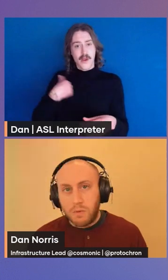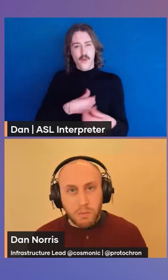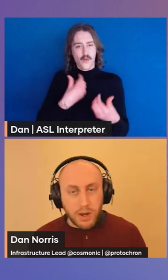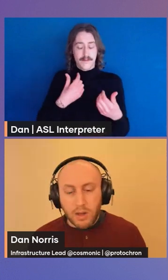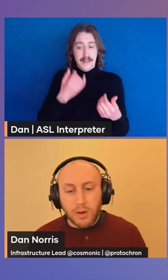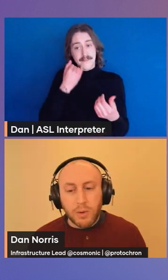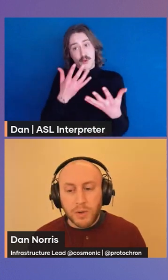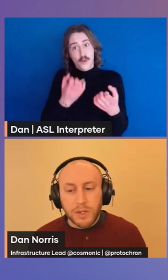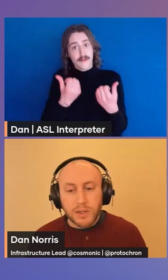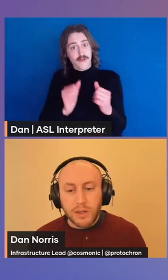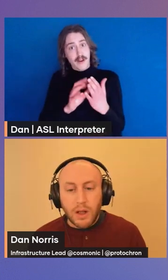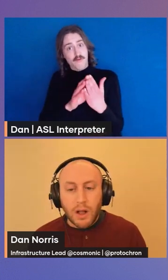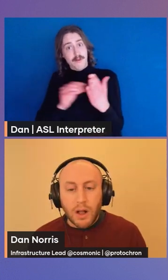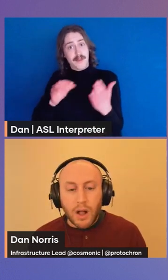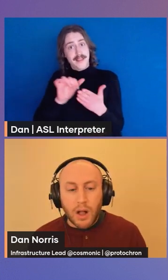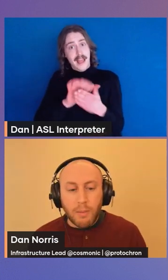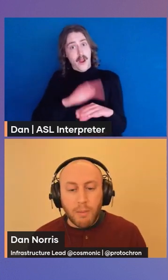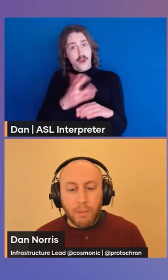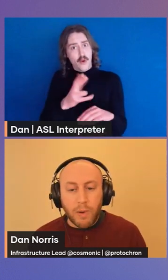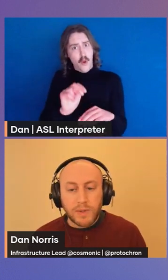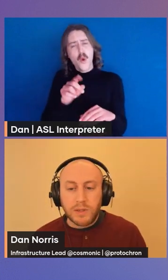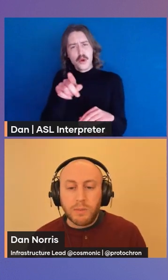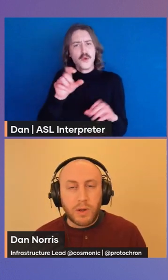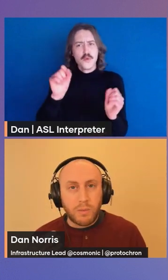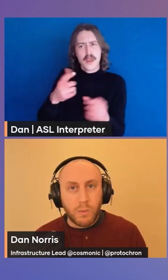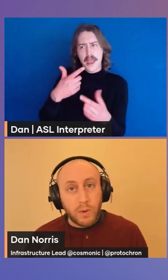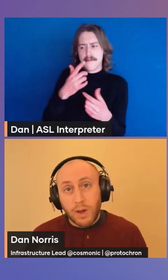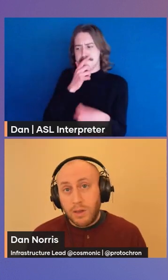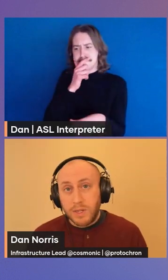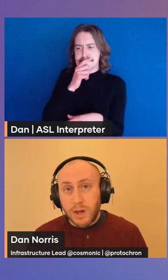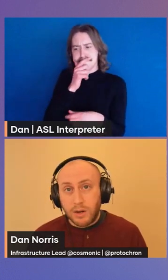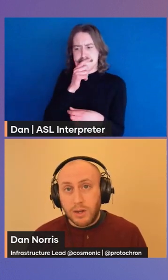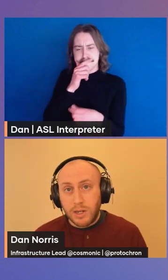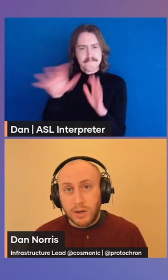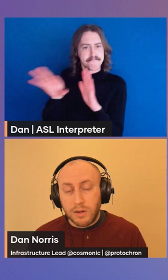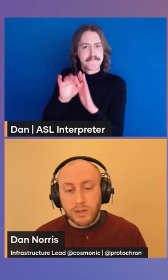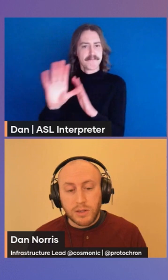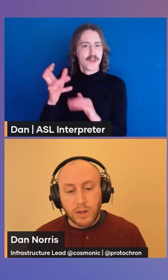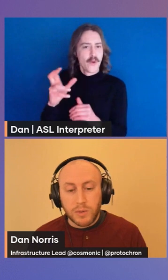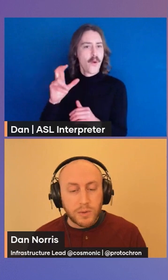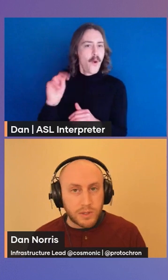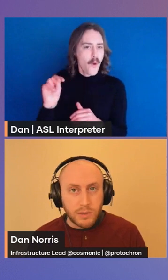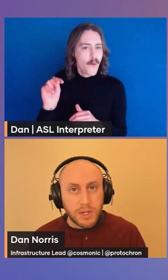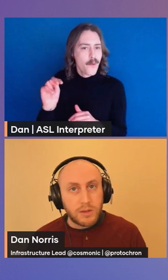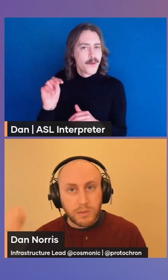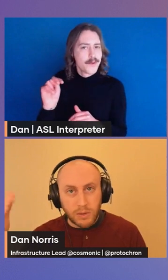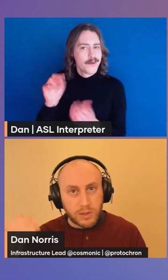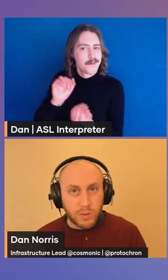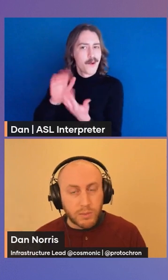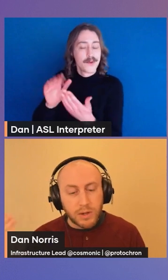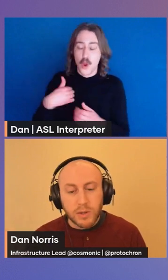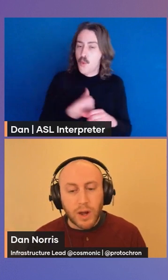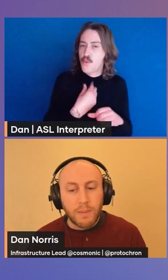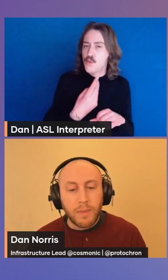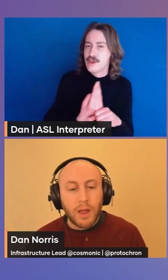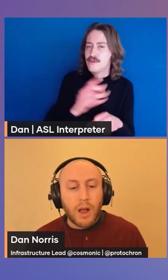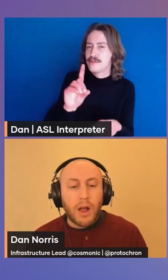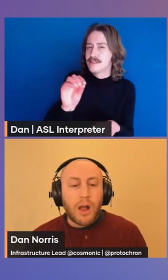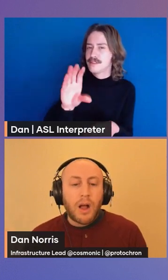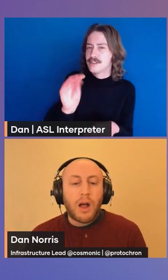there are many other approaches. But we run them as Docker containers scheduled through systemd, so that's what I'm going to